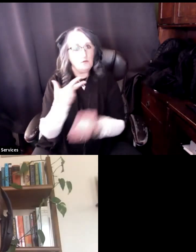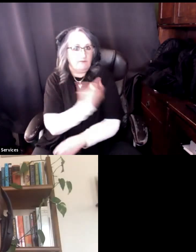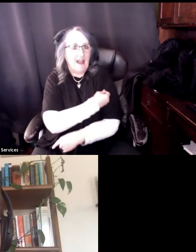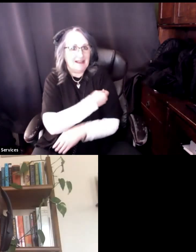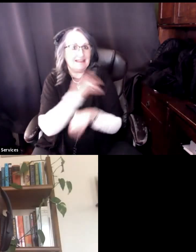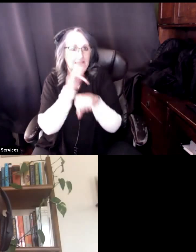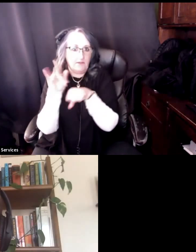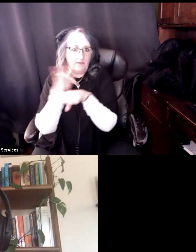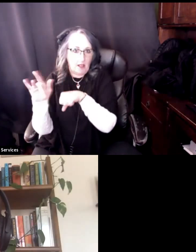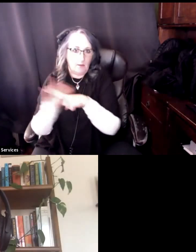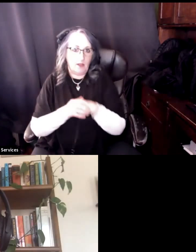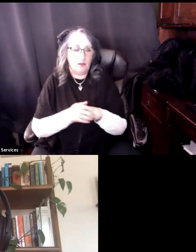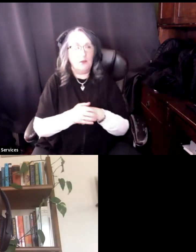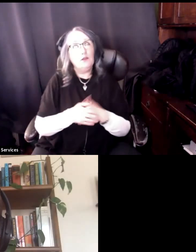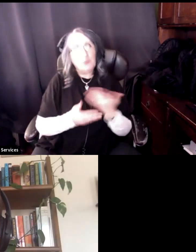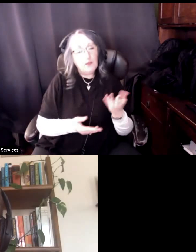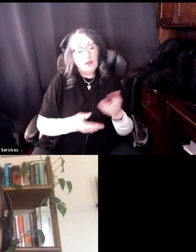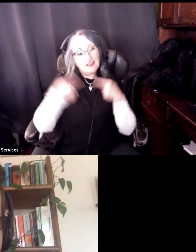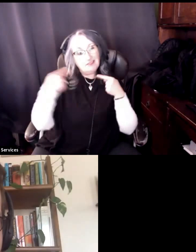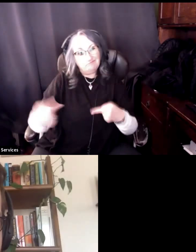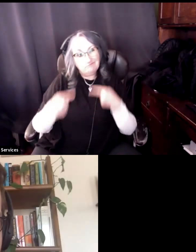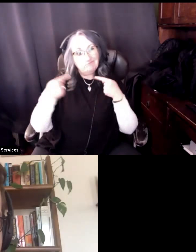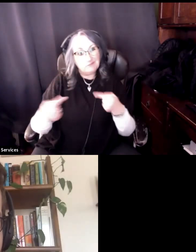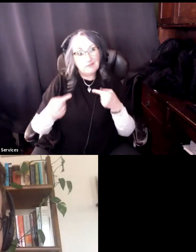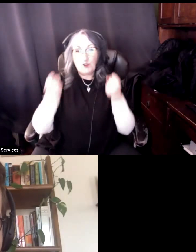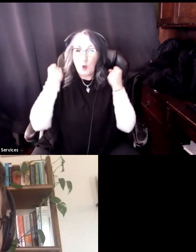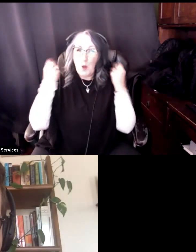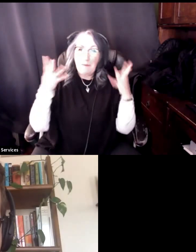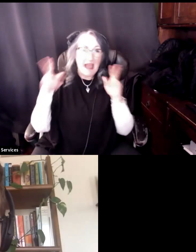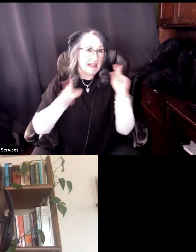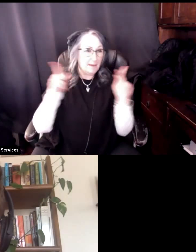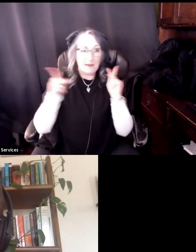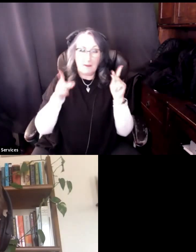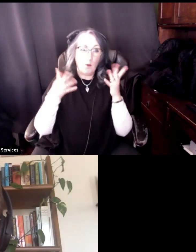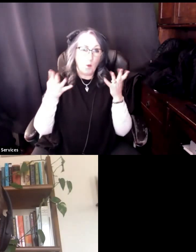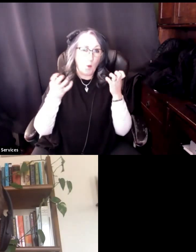a difficulty getting appointments just because the doses are not